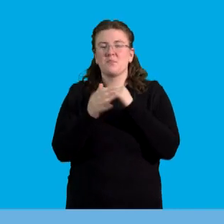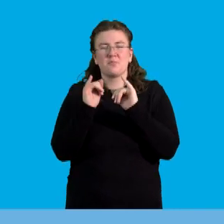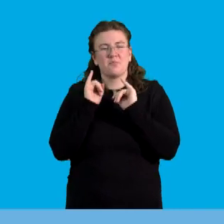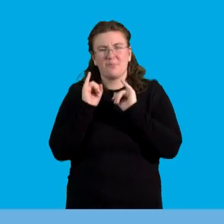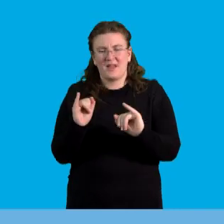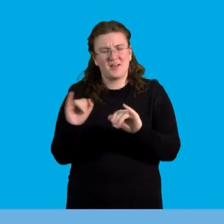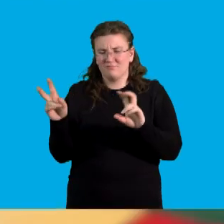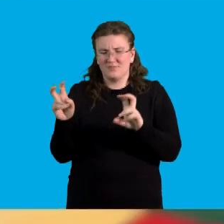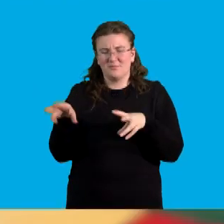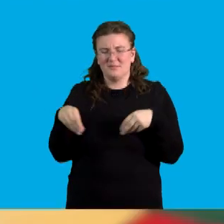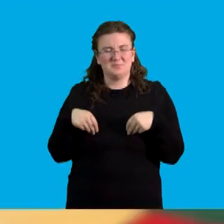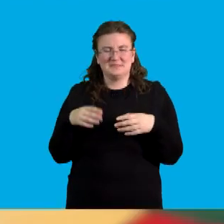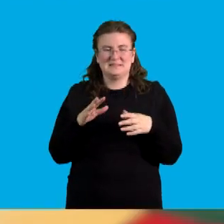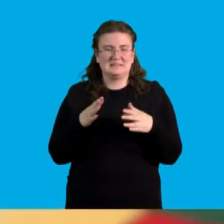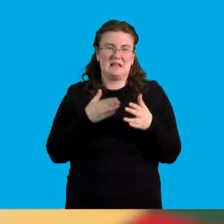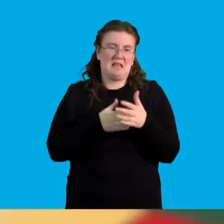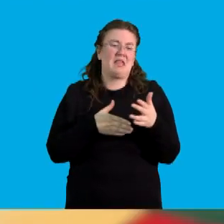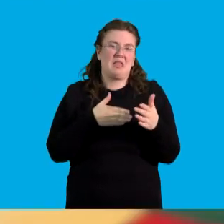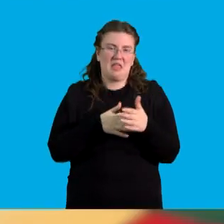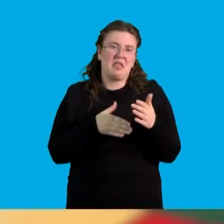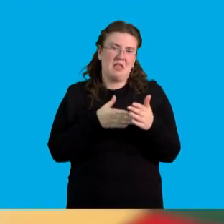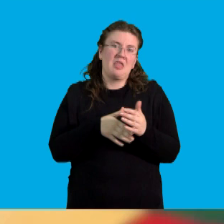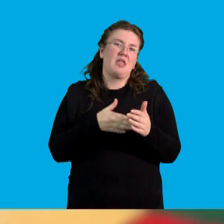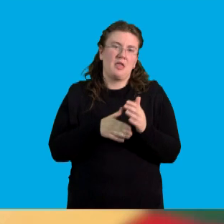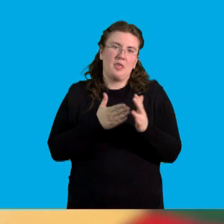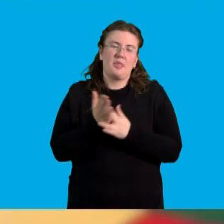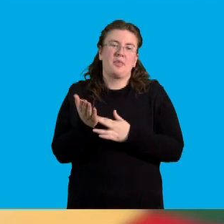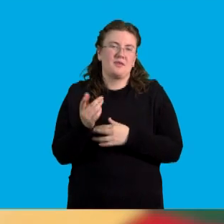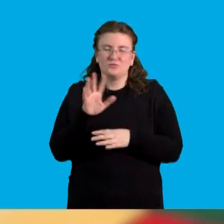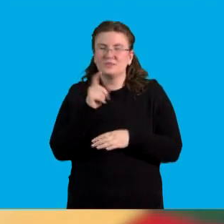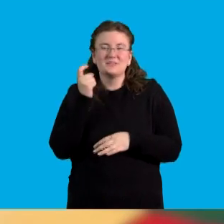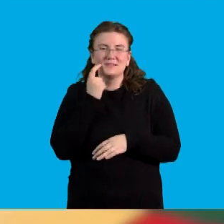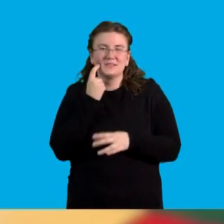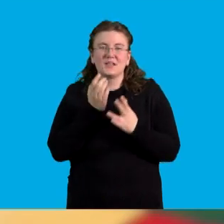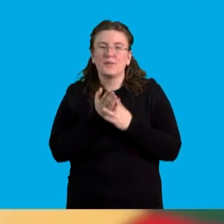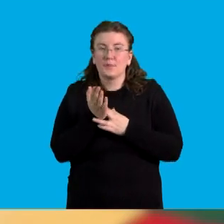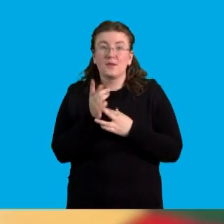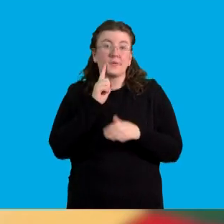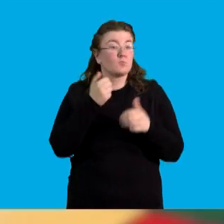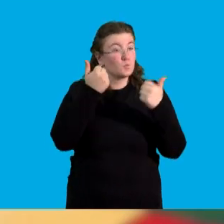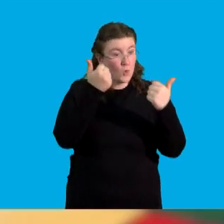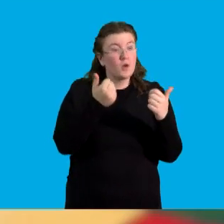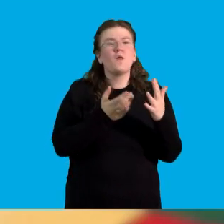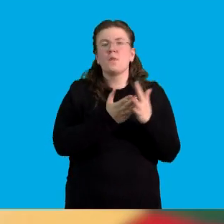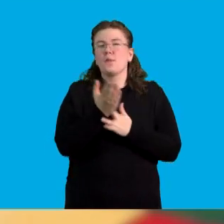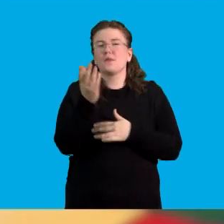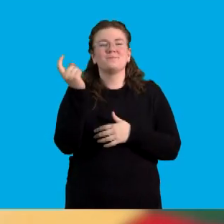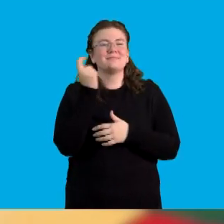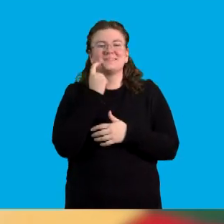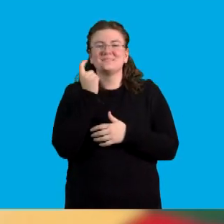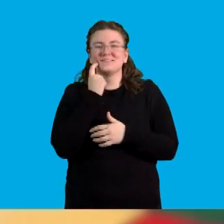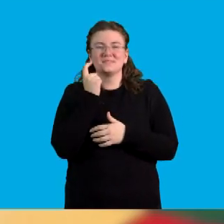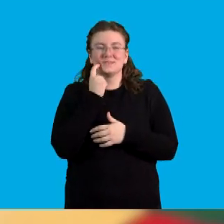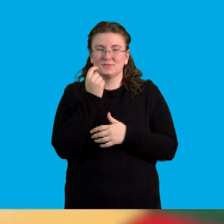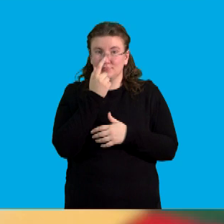a poor conductor doesn't allow the electricity to pass through easily, whereas a good conductor, it